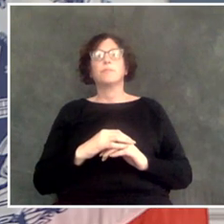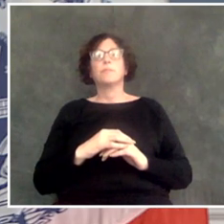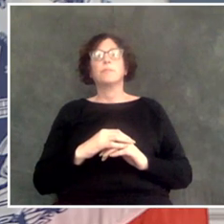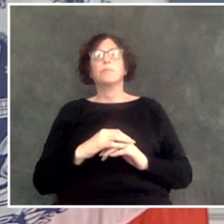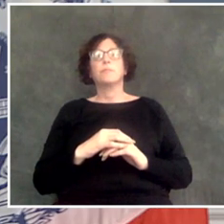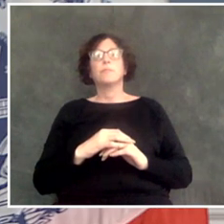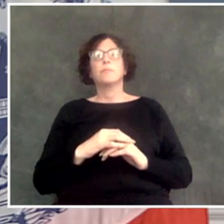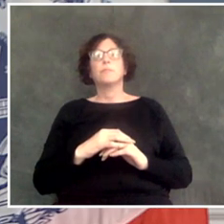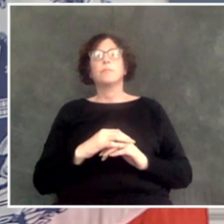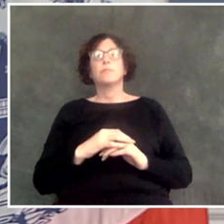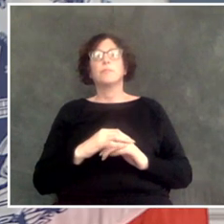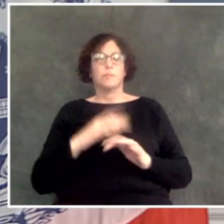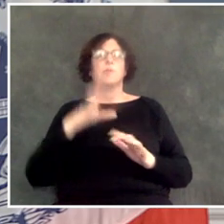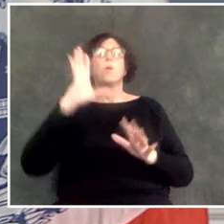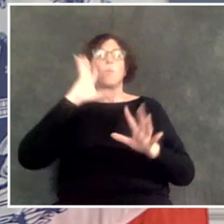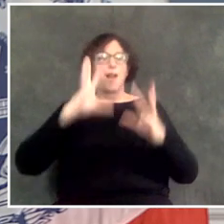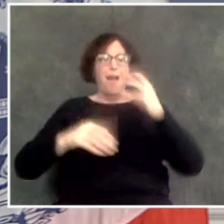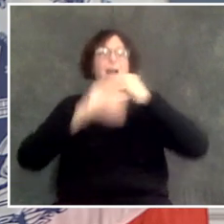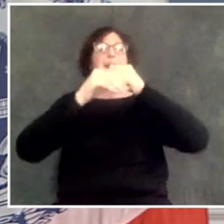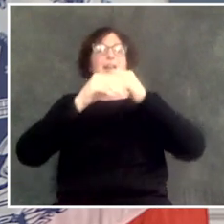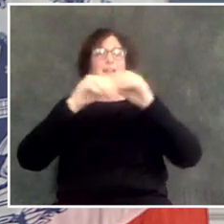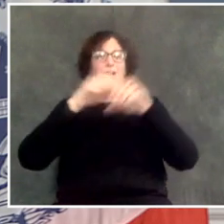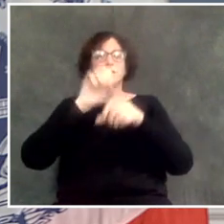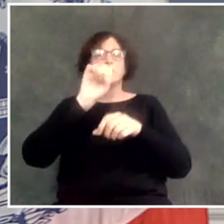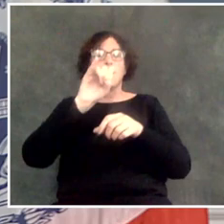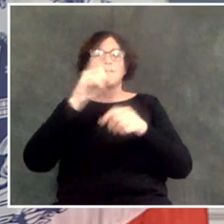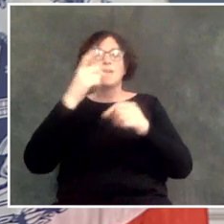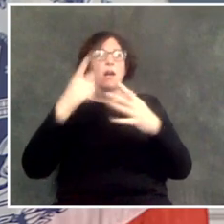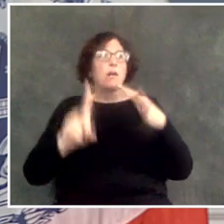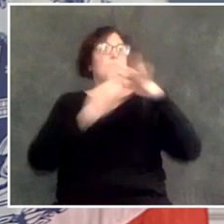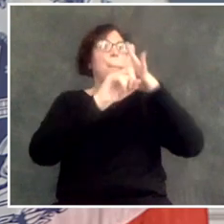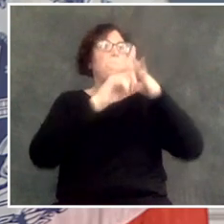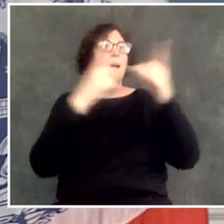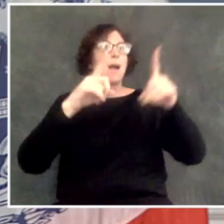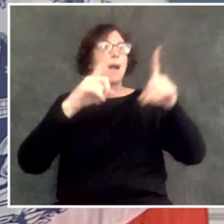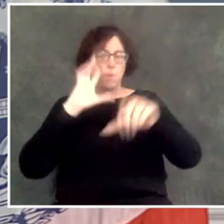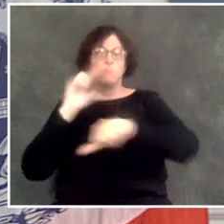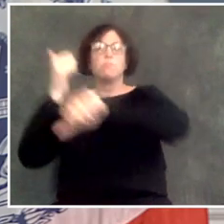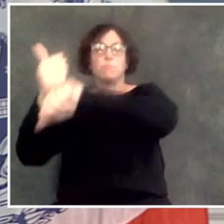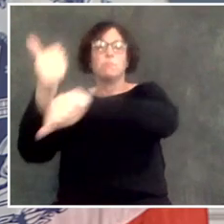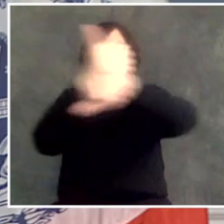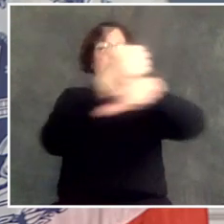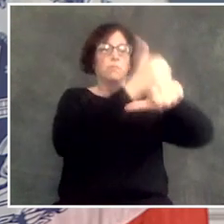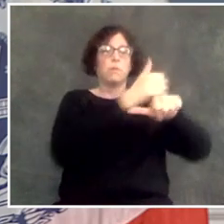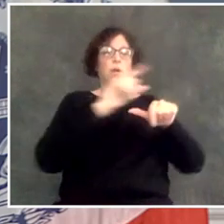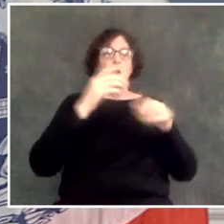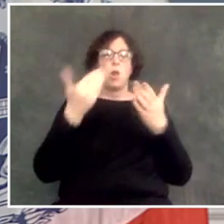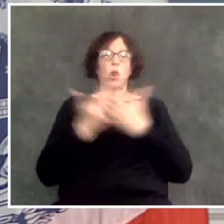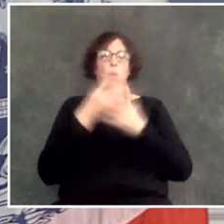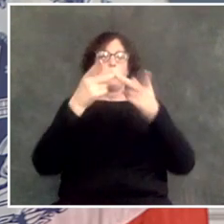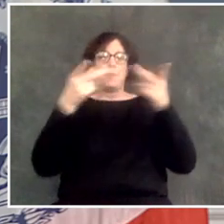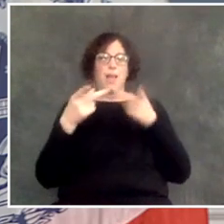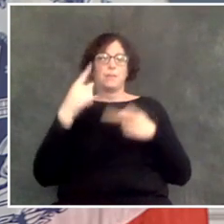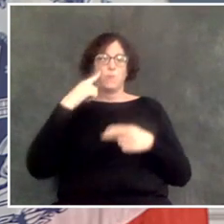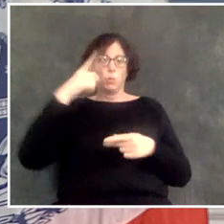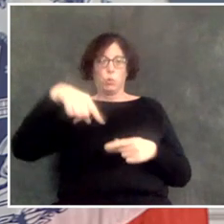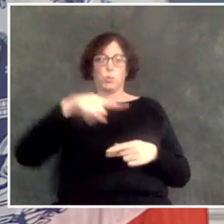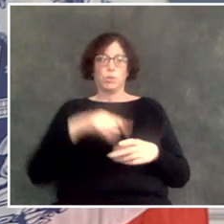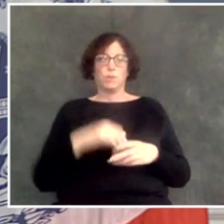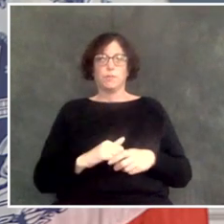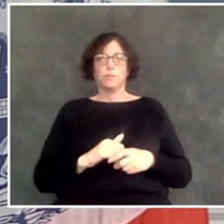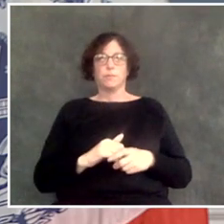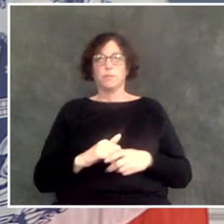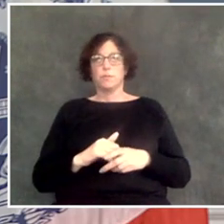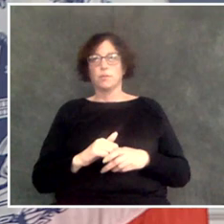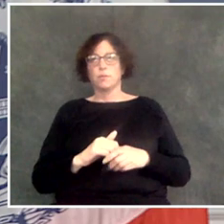it's public, a hotel in Staten Island that we will be leasing. First, to provide space